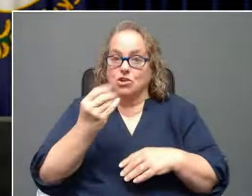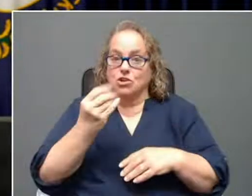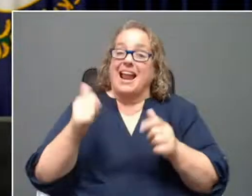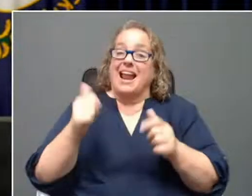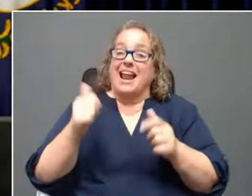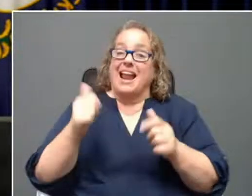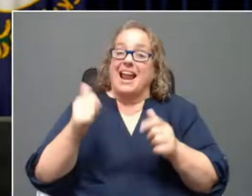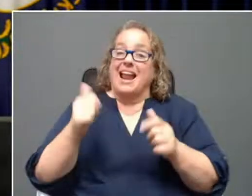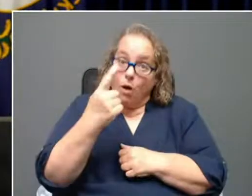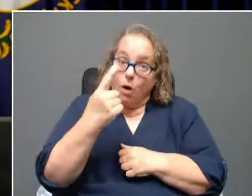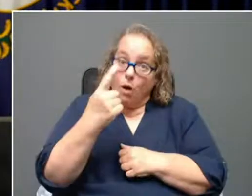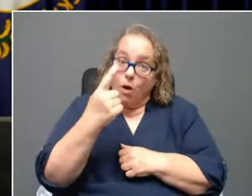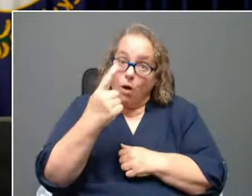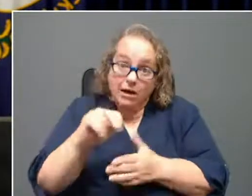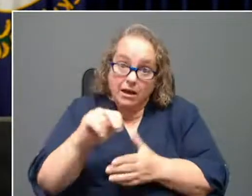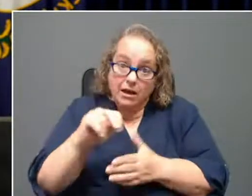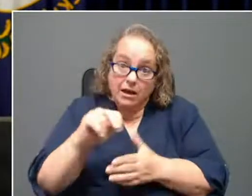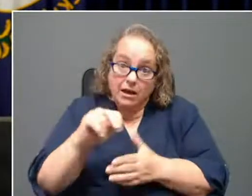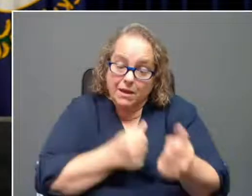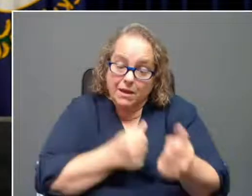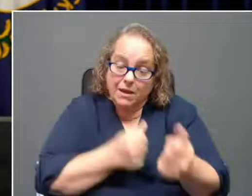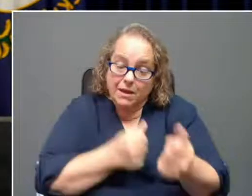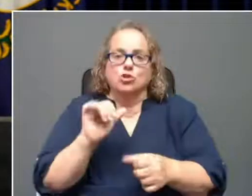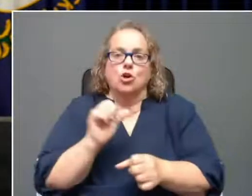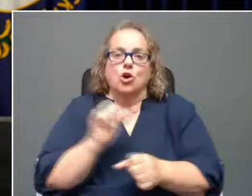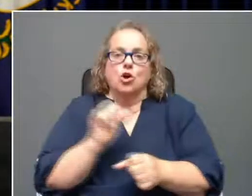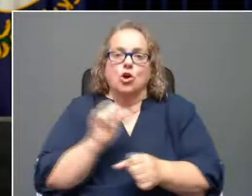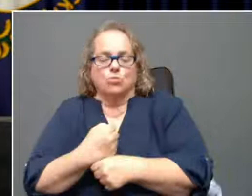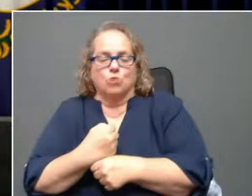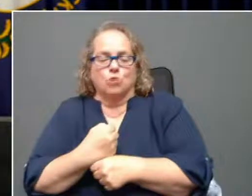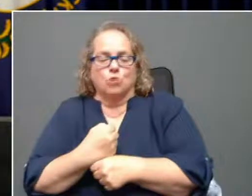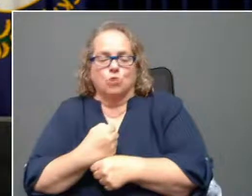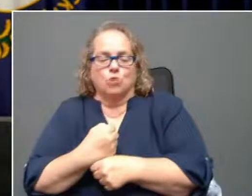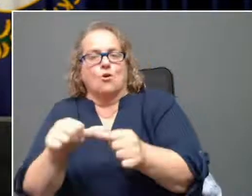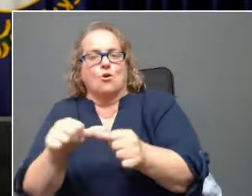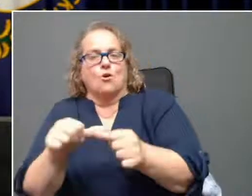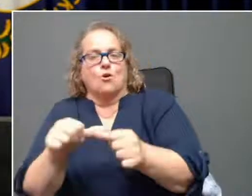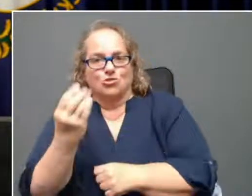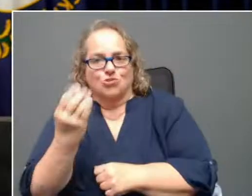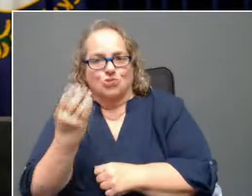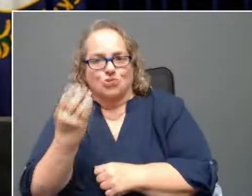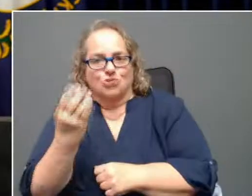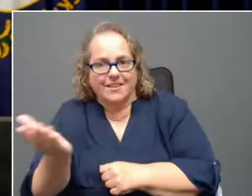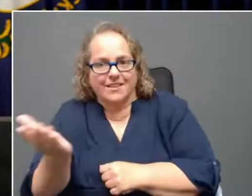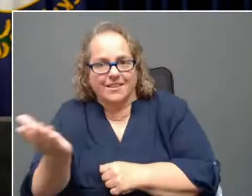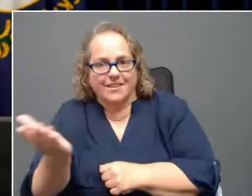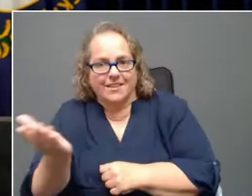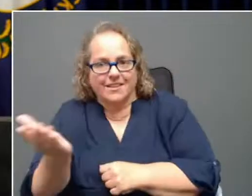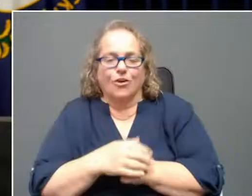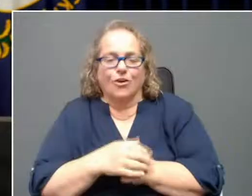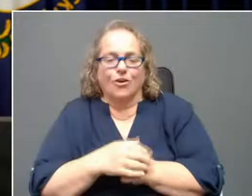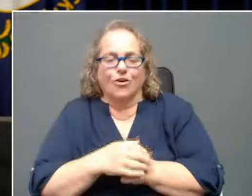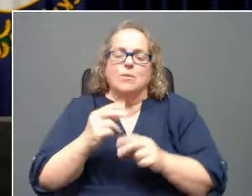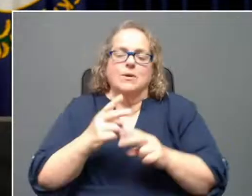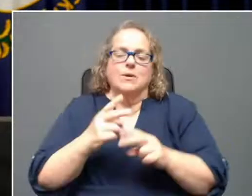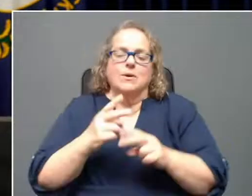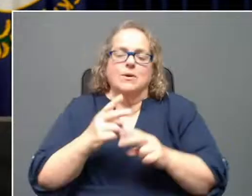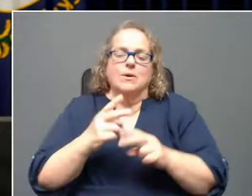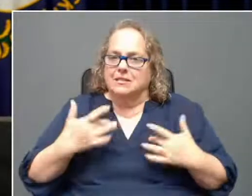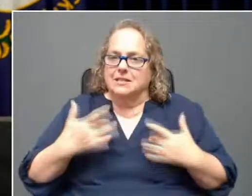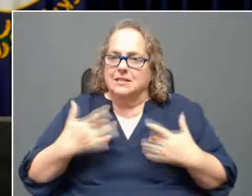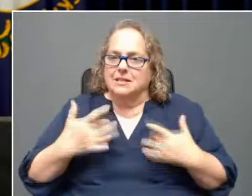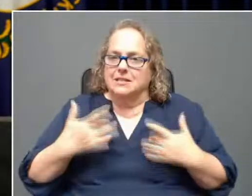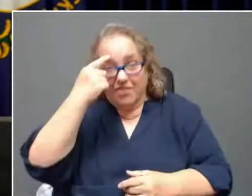water project also creates permanent jobs that are out there. And so it's very exciting. Also think about the fact